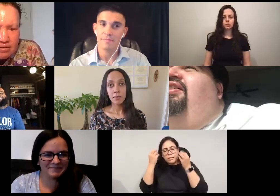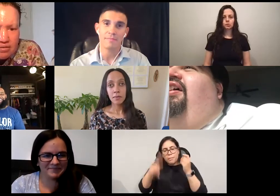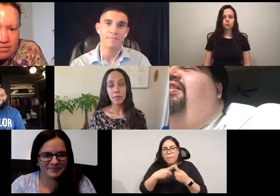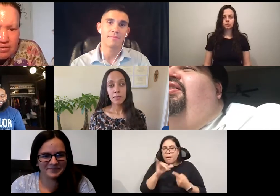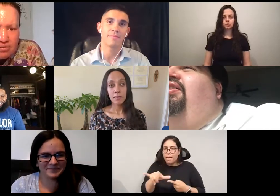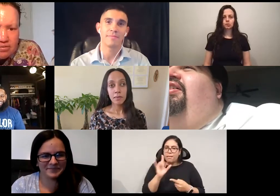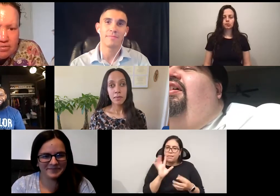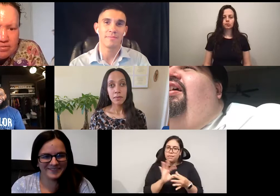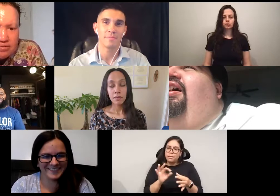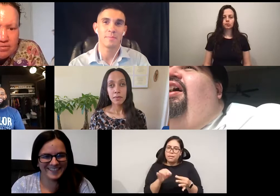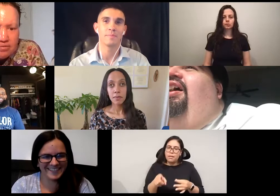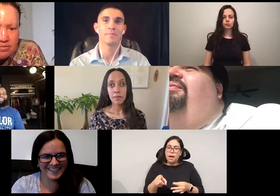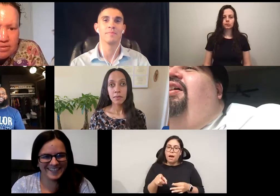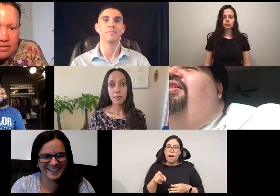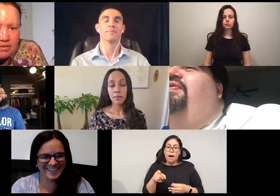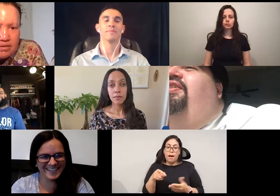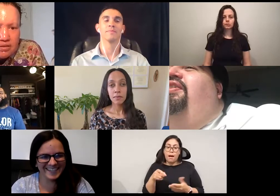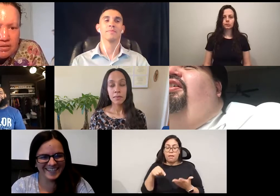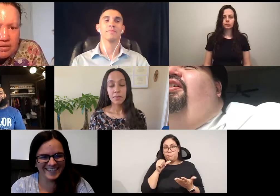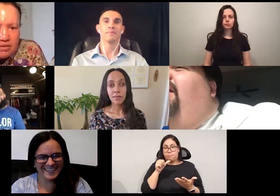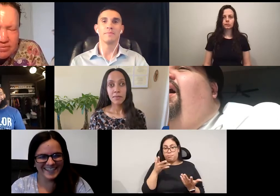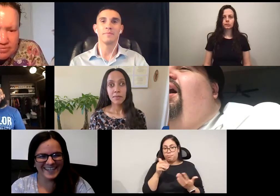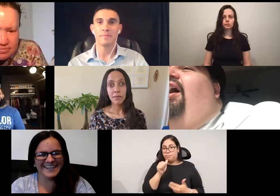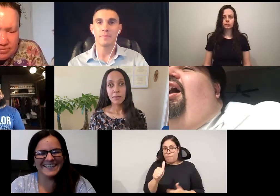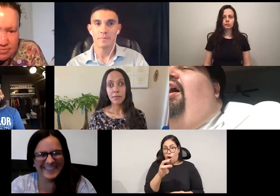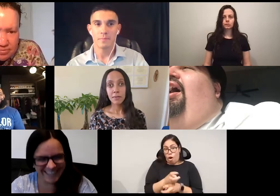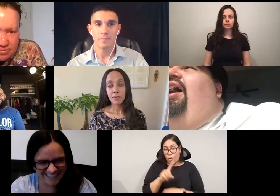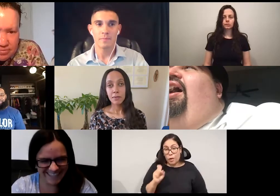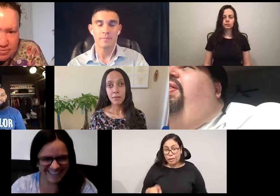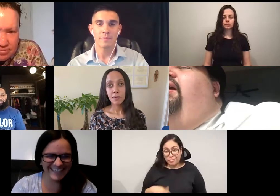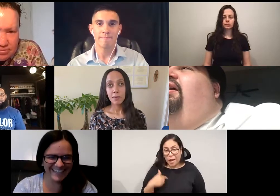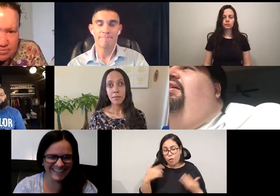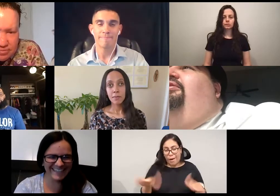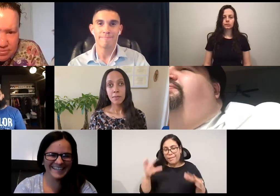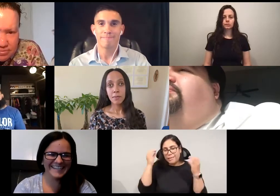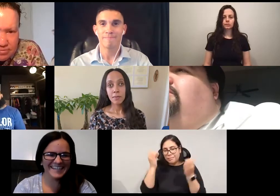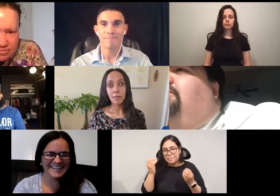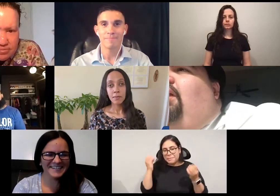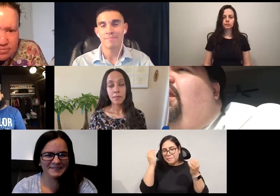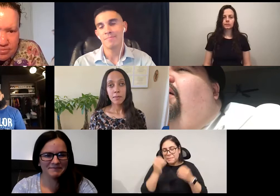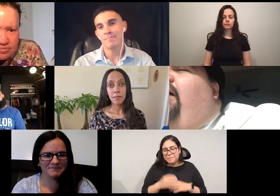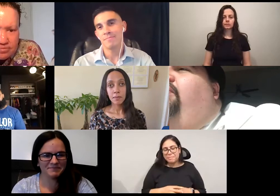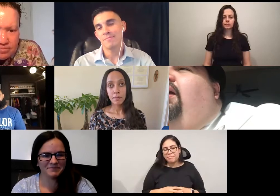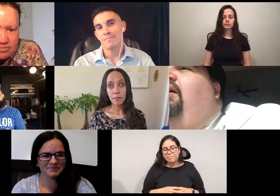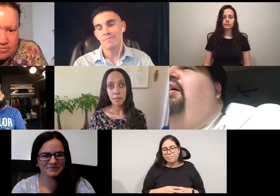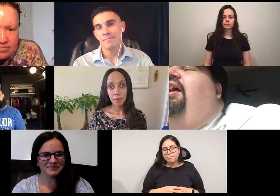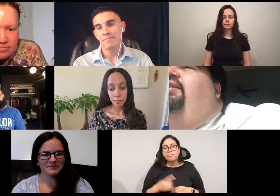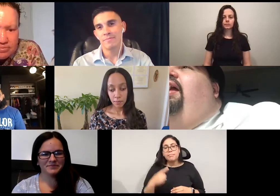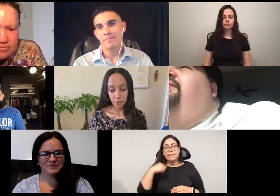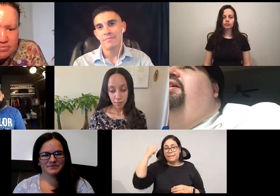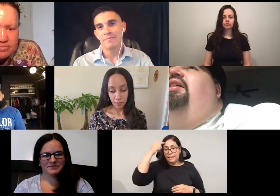So this isn't as difficult as it could have been. I think, as